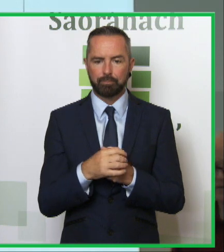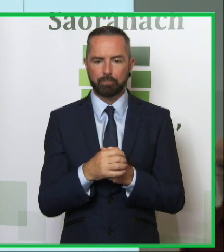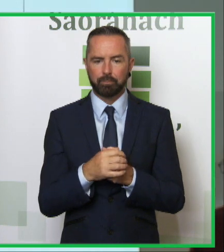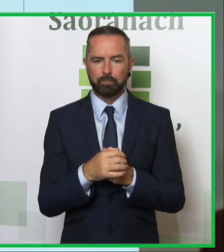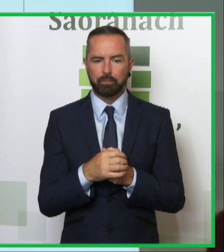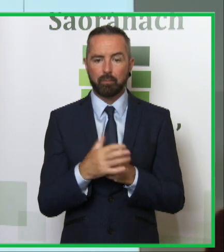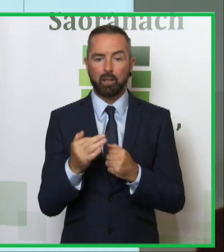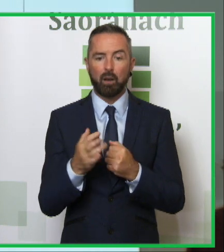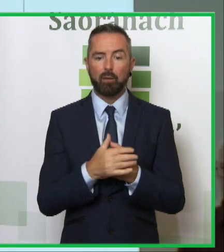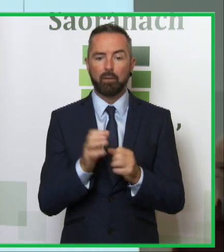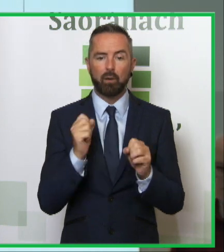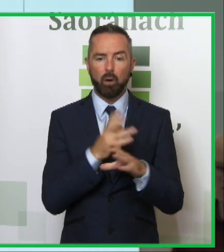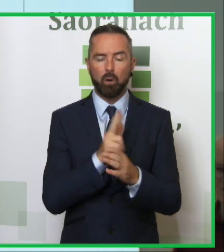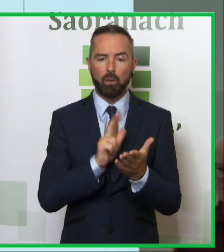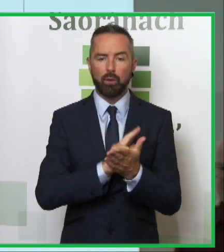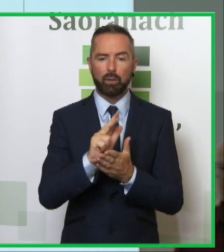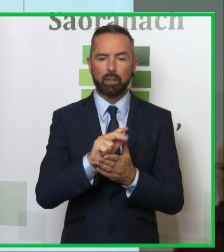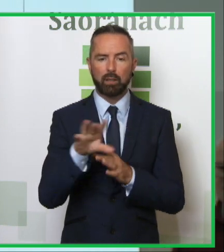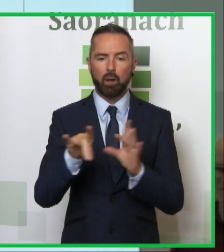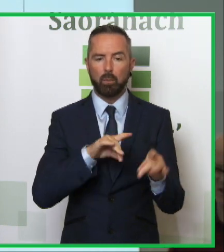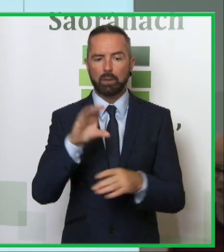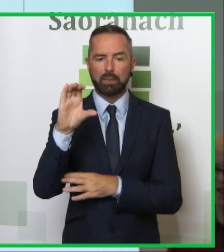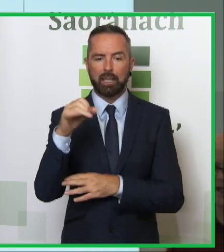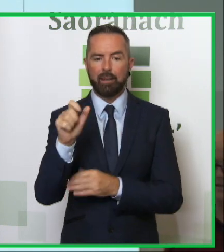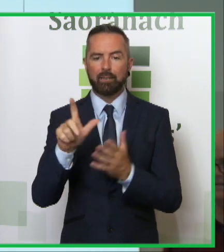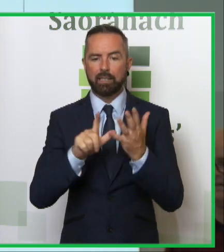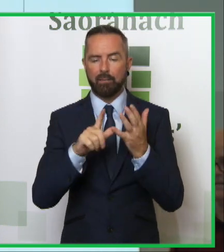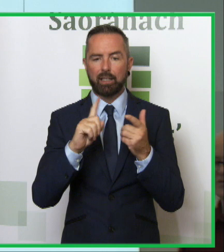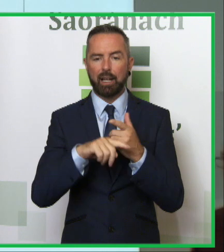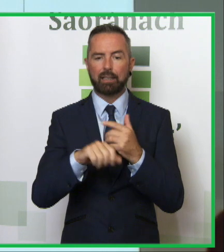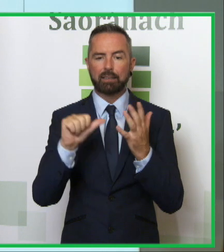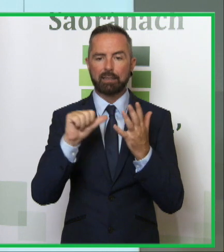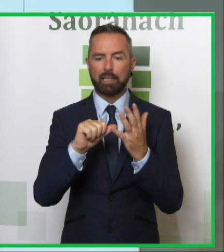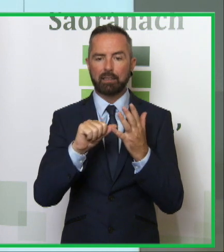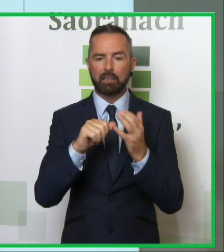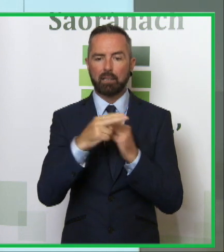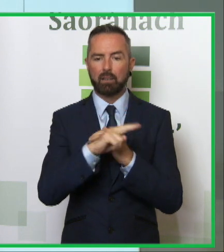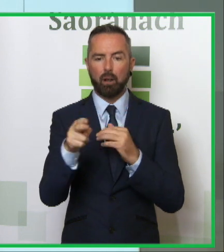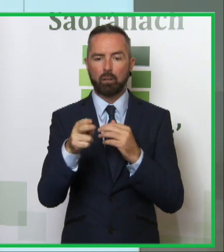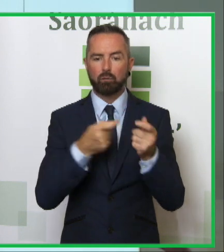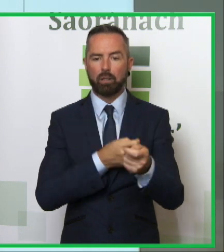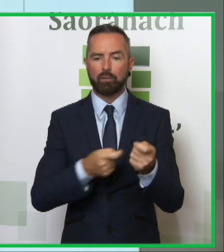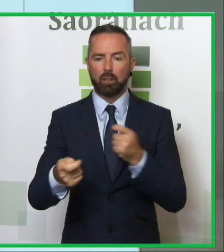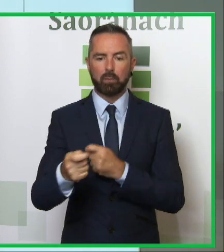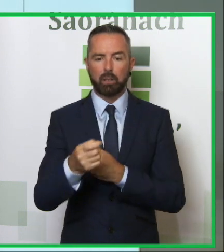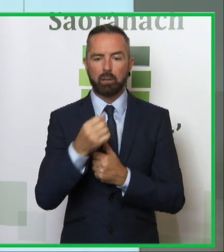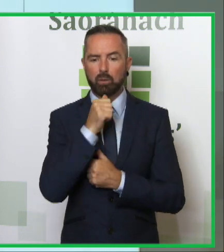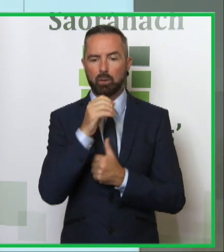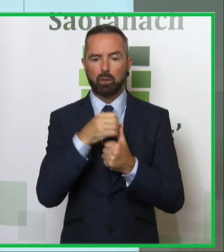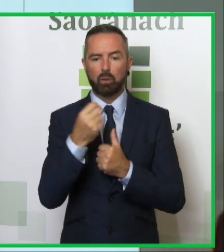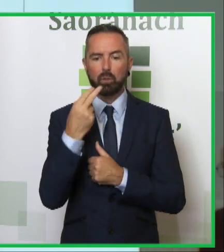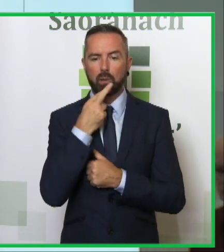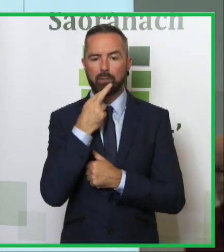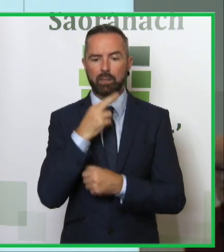And of those 13, option C got 7 and 6 of them were non-transferable, didn't have another preference that we can go